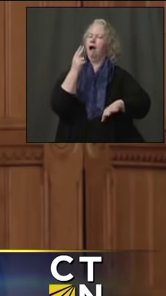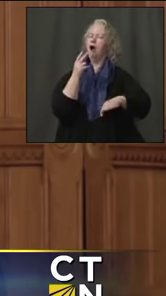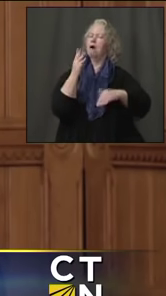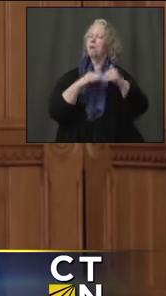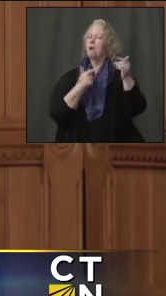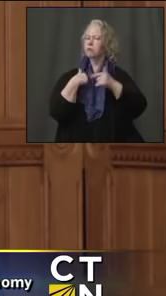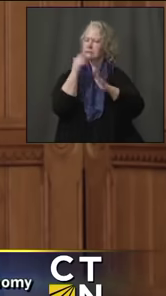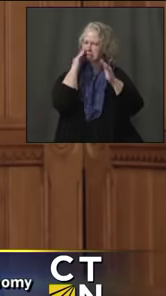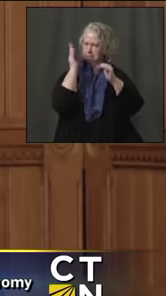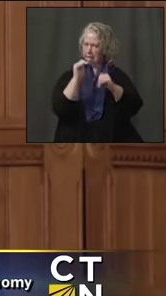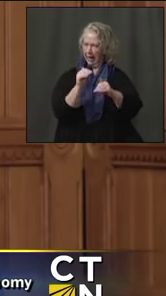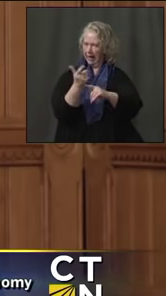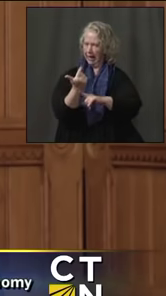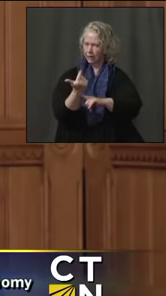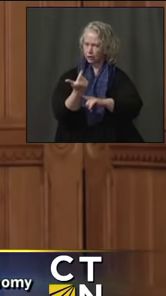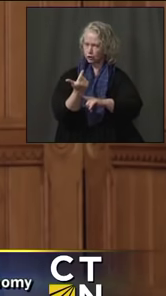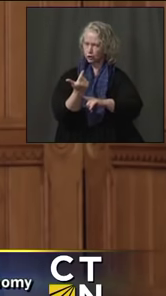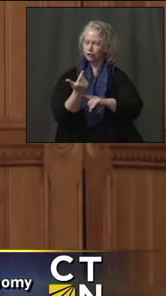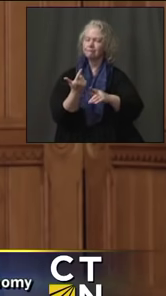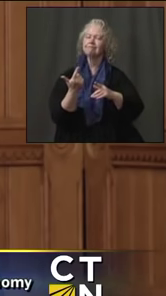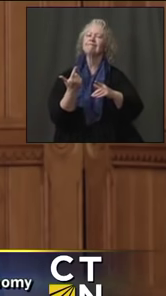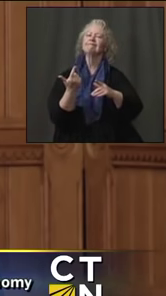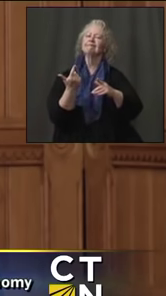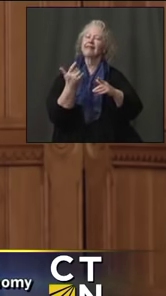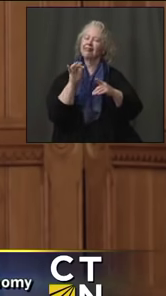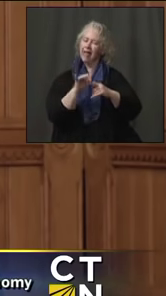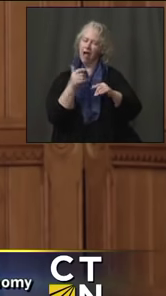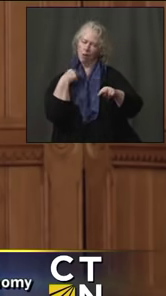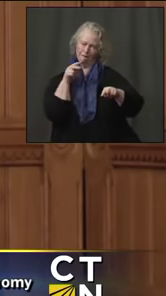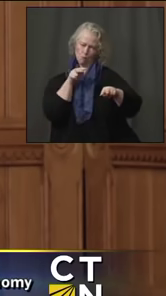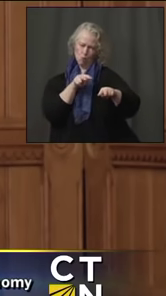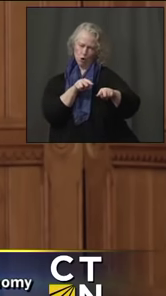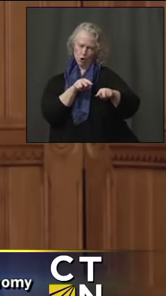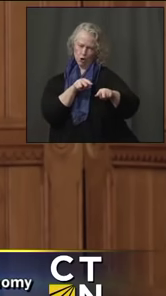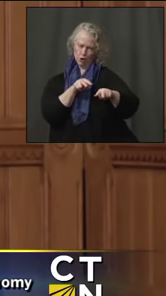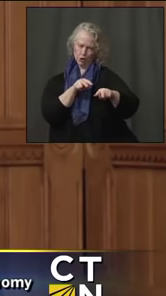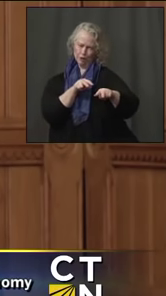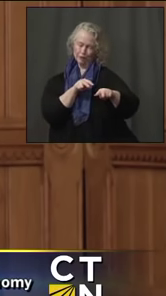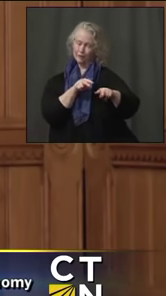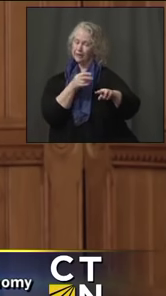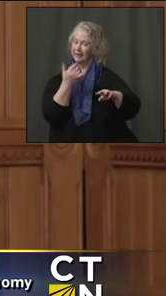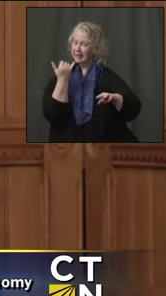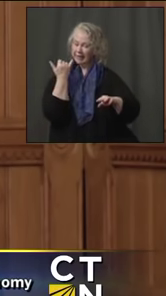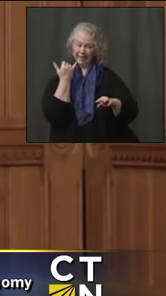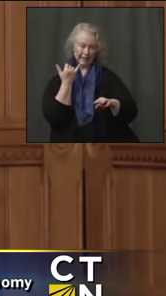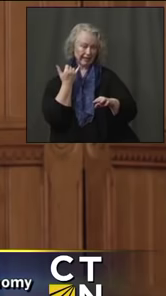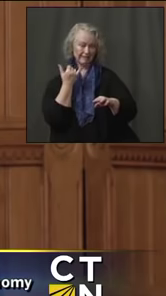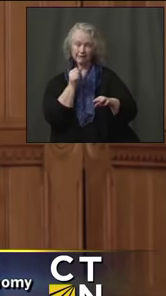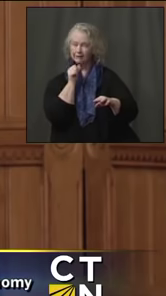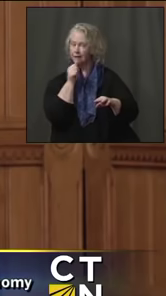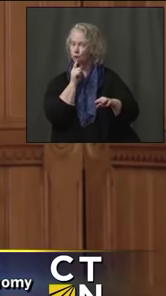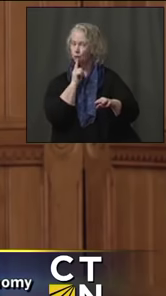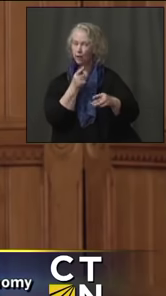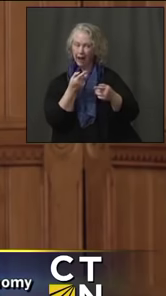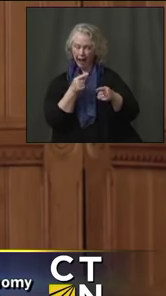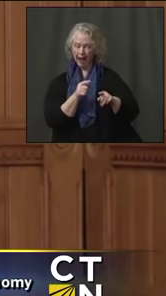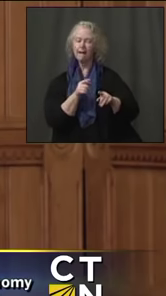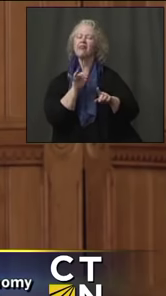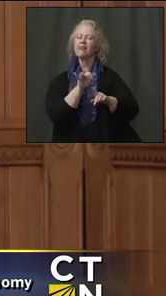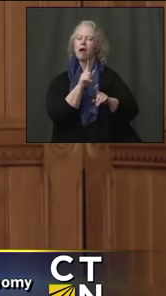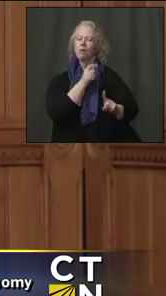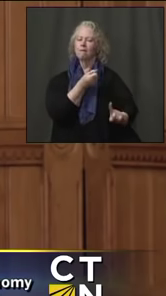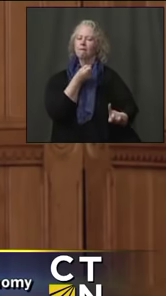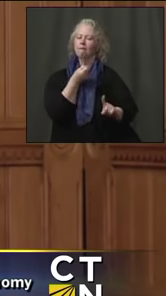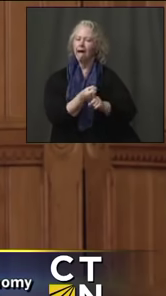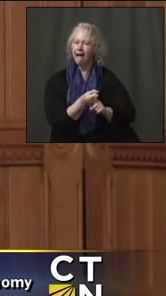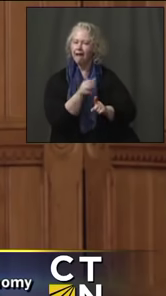year. This is one that we will obviously have to continue to monitor. If for some reason that does not prove to be true, then that will impact the